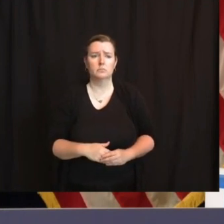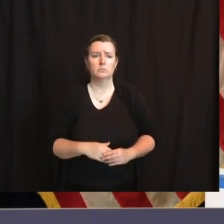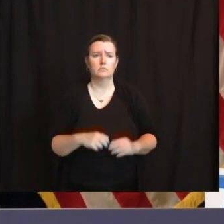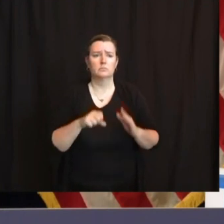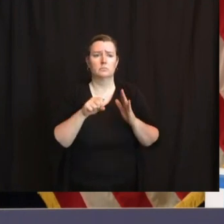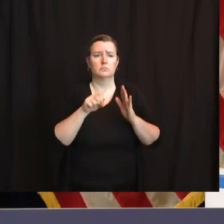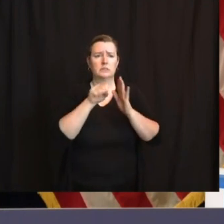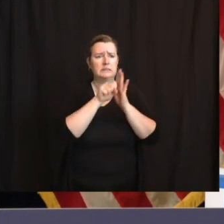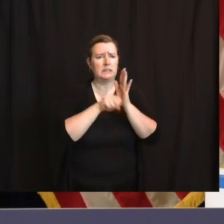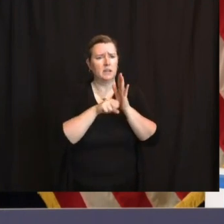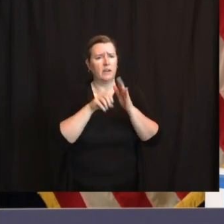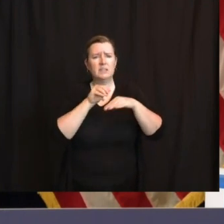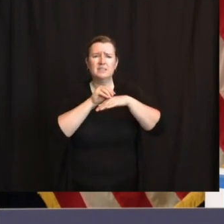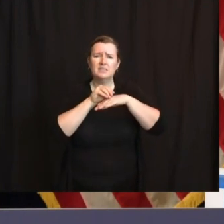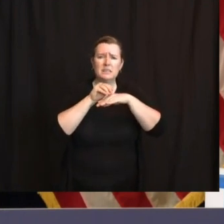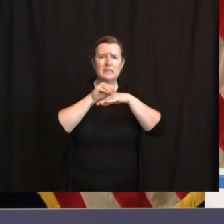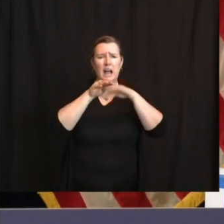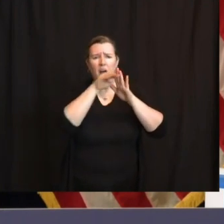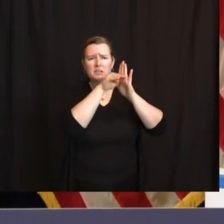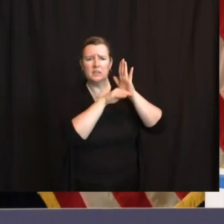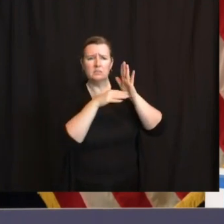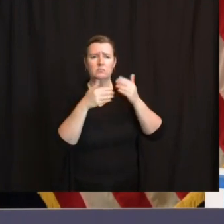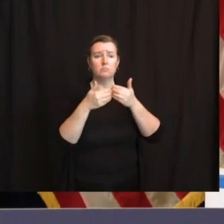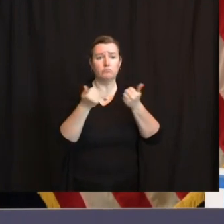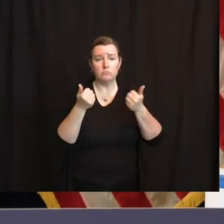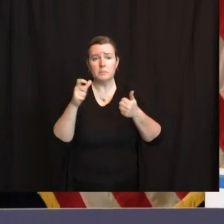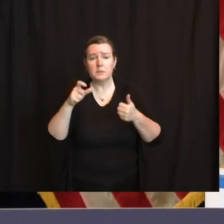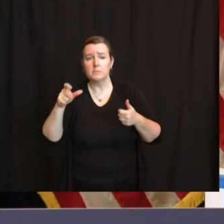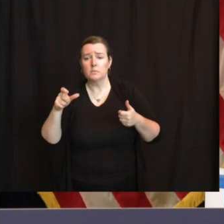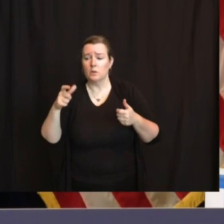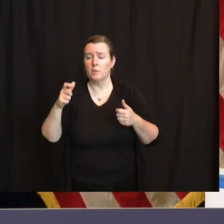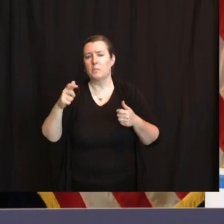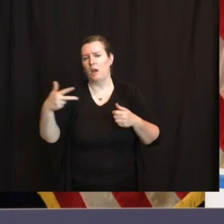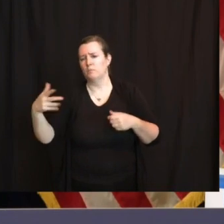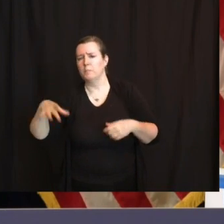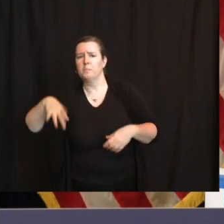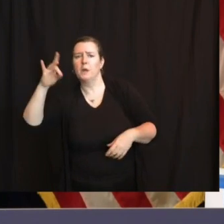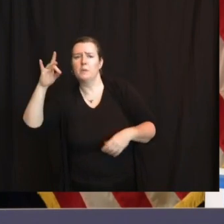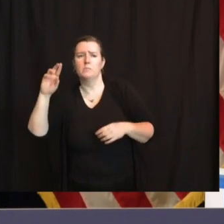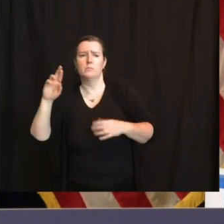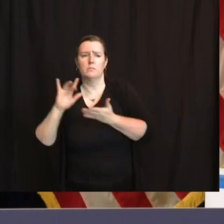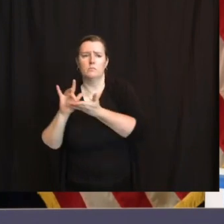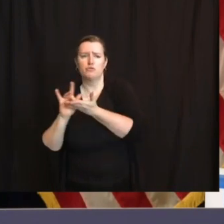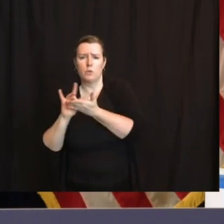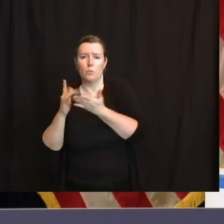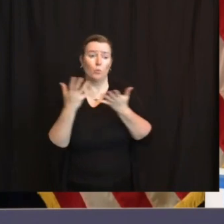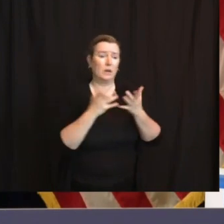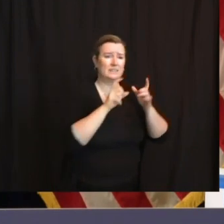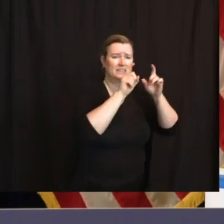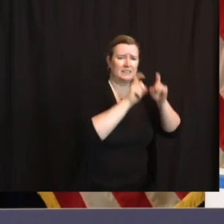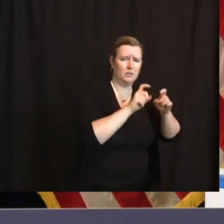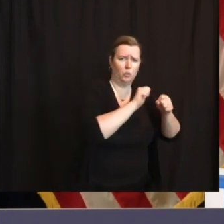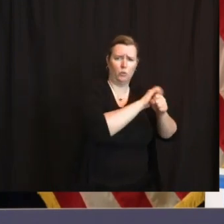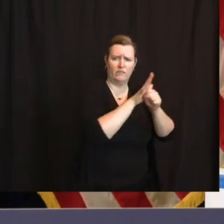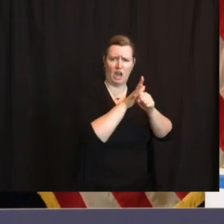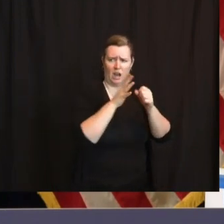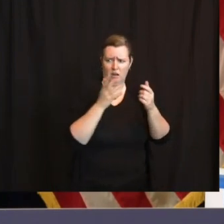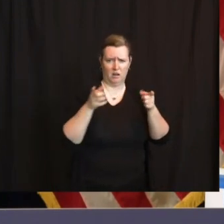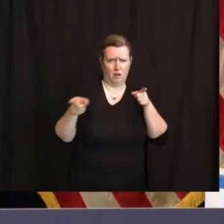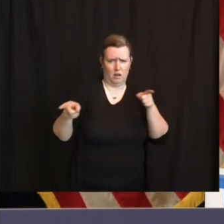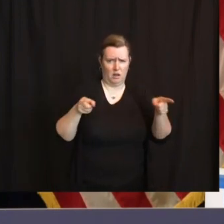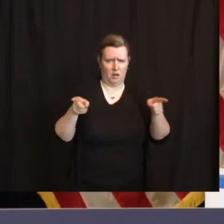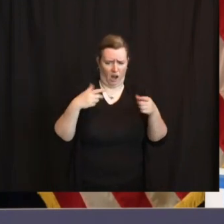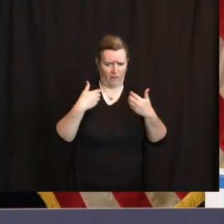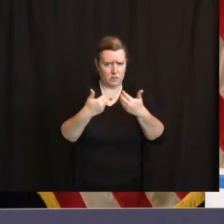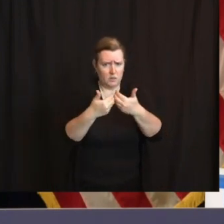getting COVID tests from others just picking up a prescription? And does that ability determine whether they will offer tests? And when will we know the locations of